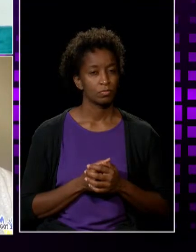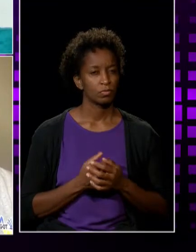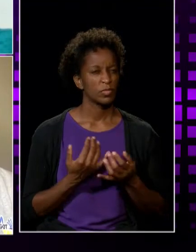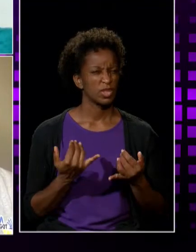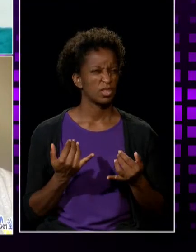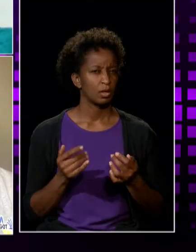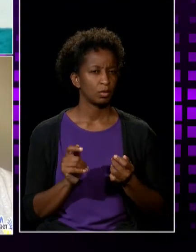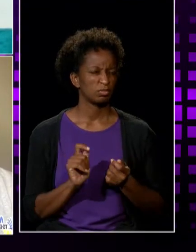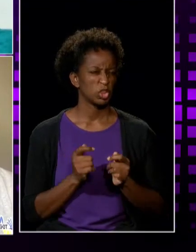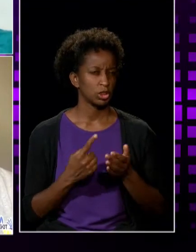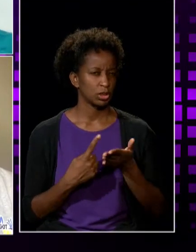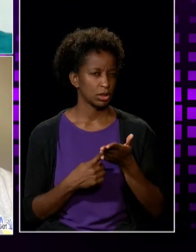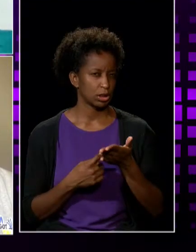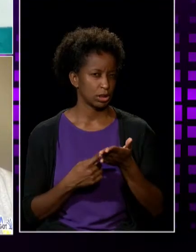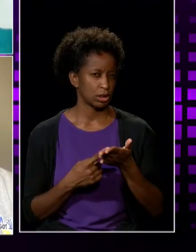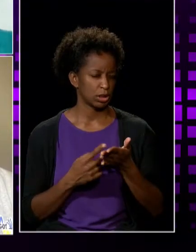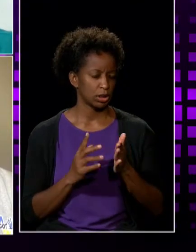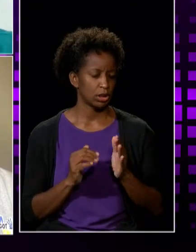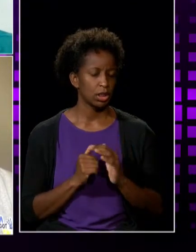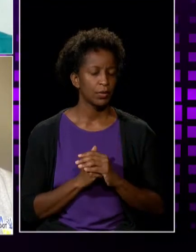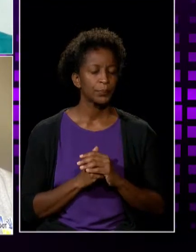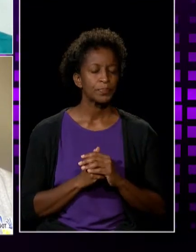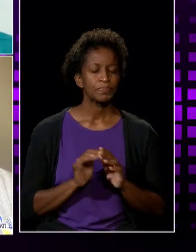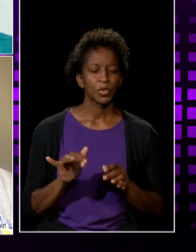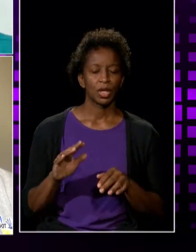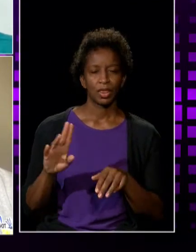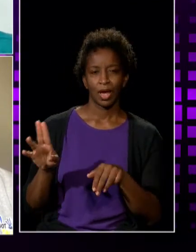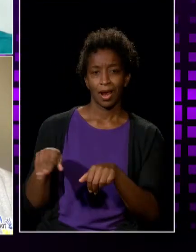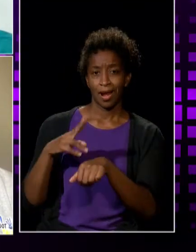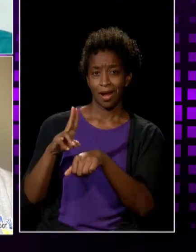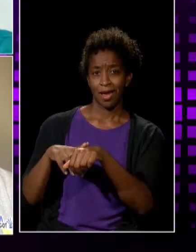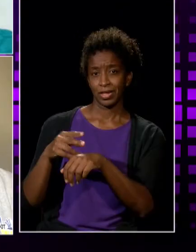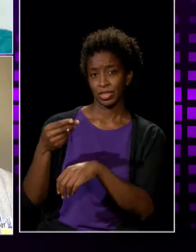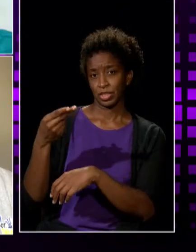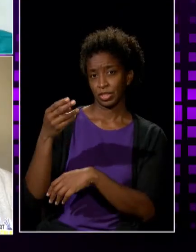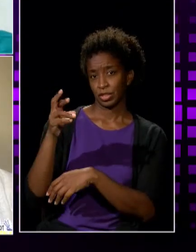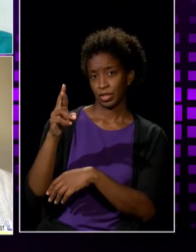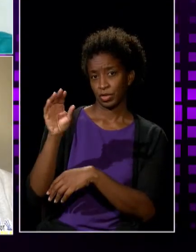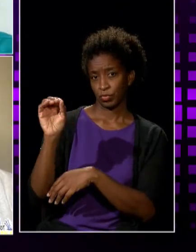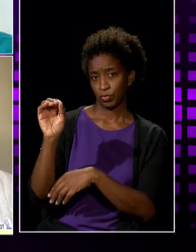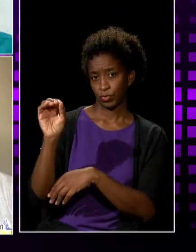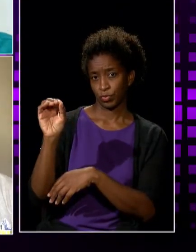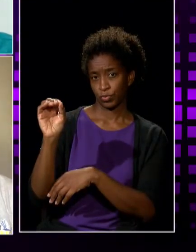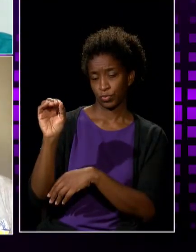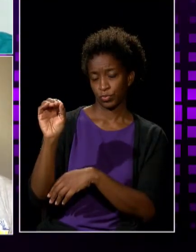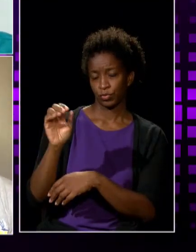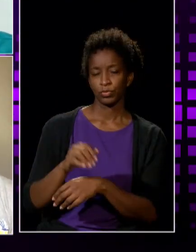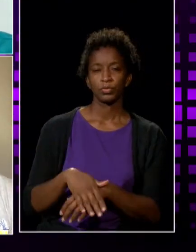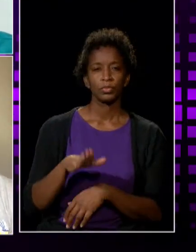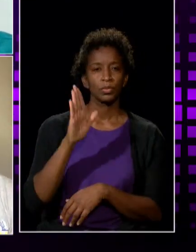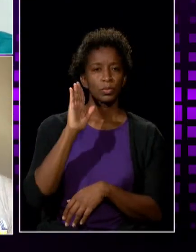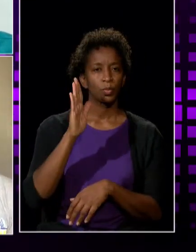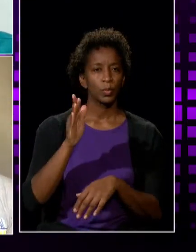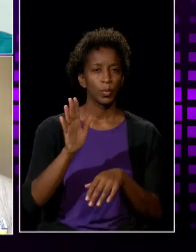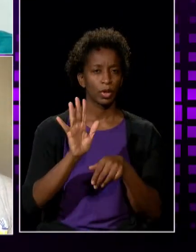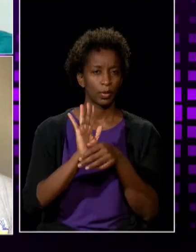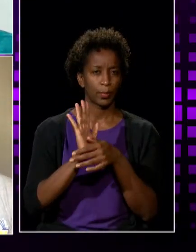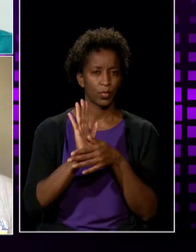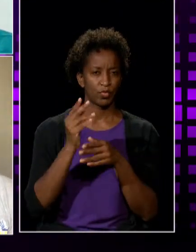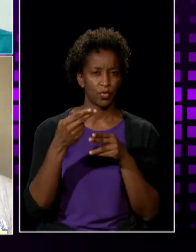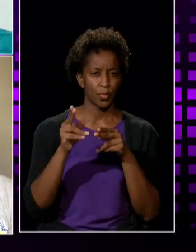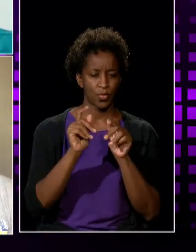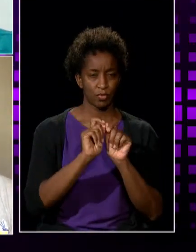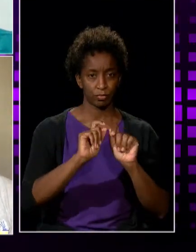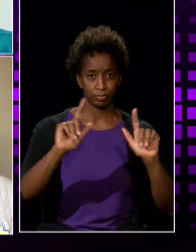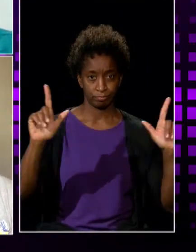being that of the national hero. But first, I want to have one of the excerpts shown of the thoughts of young people